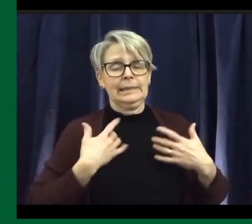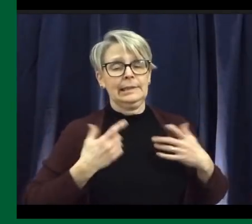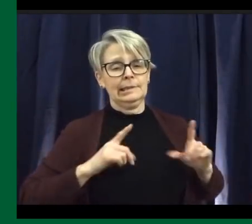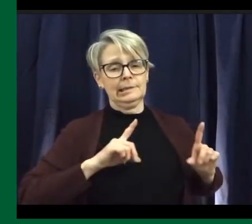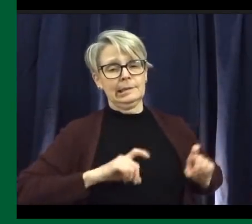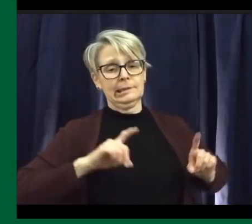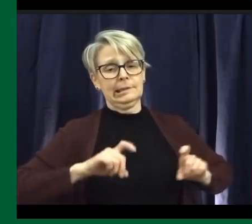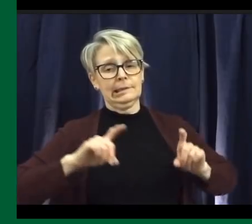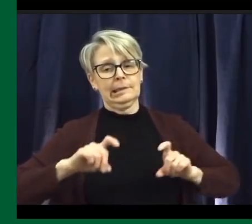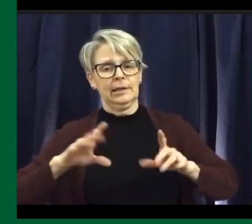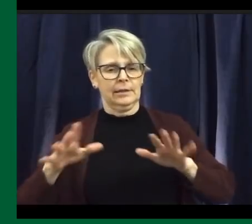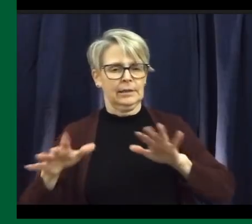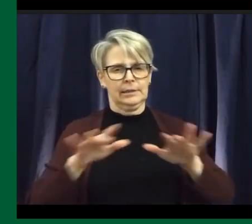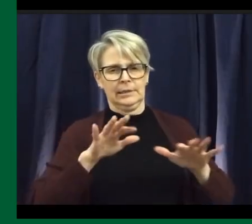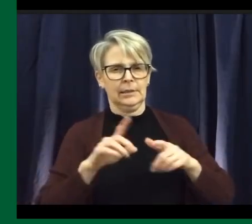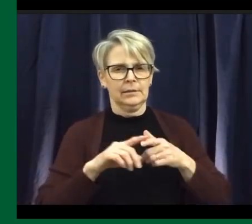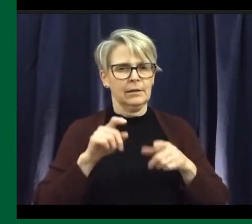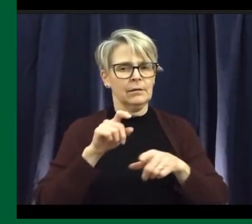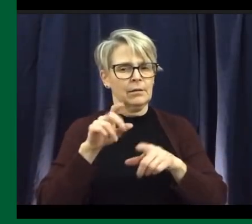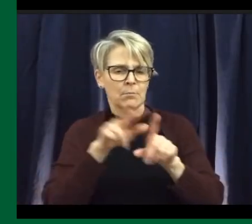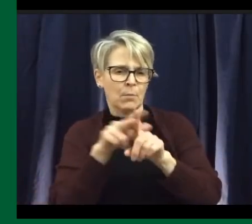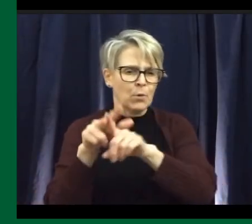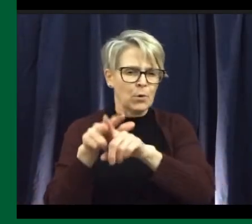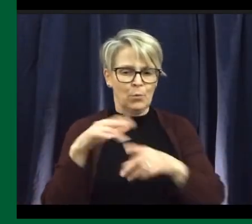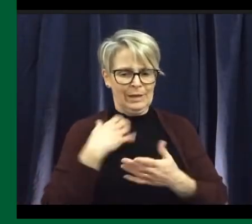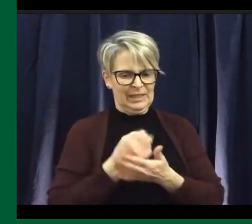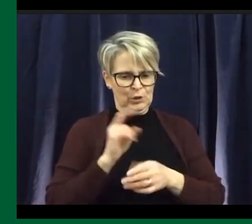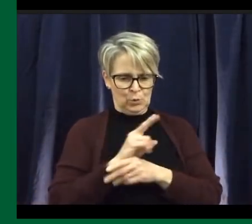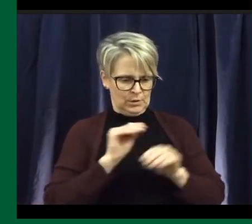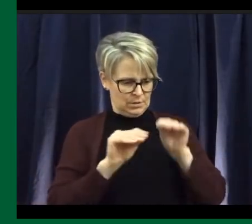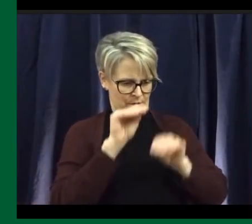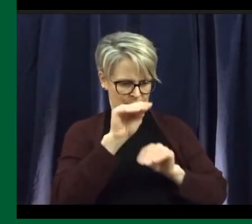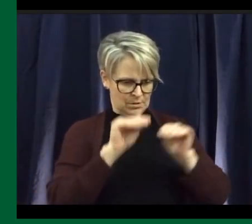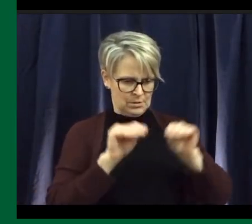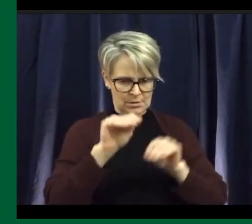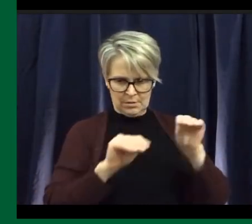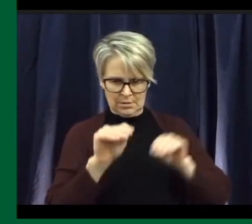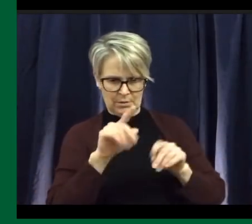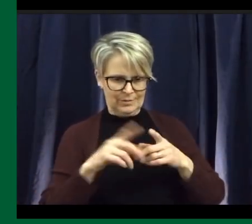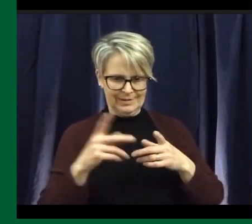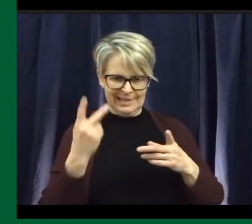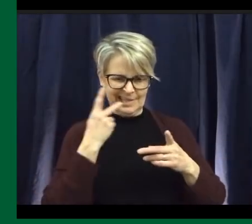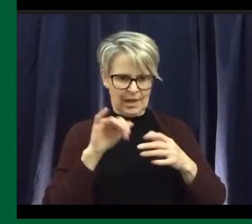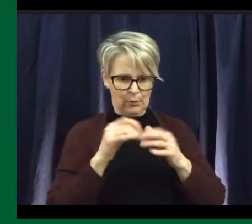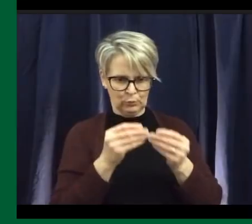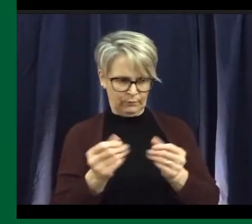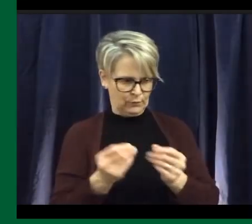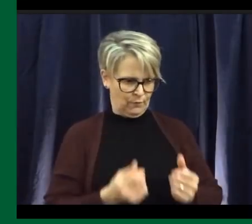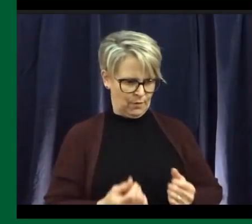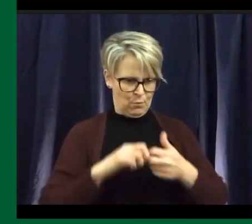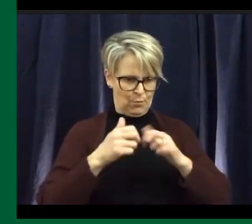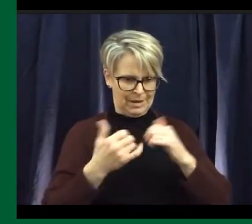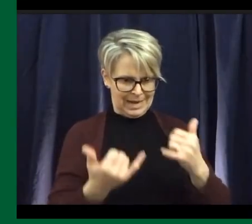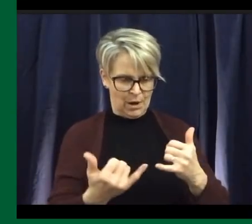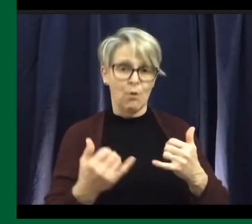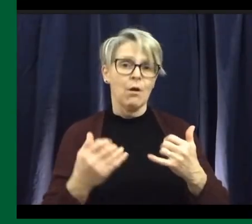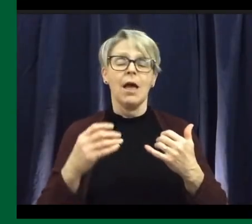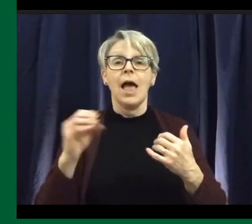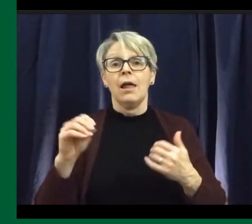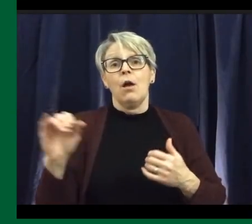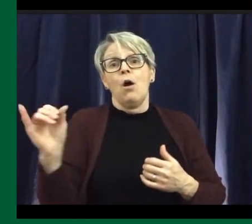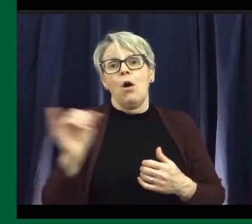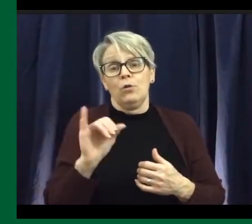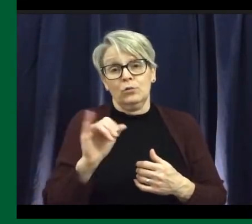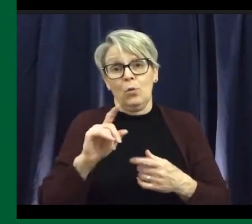some of the kinks on the online booking system by using it now to book appointments. The other thing that will happen is as